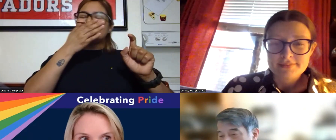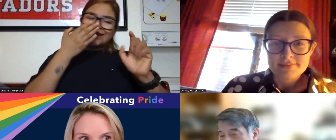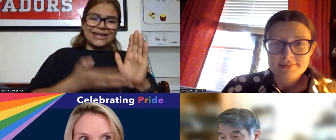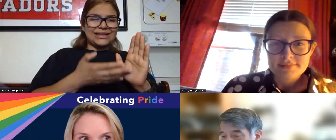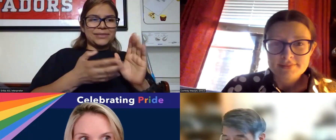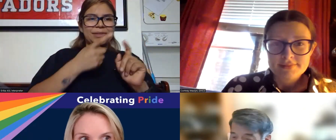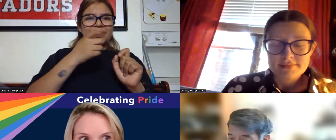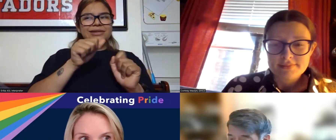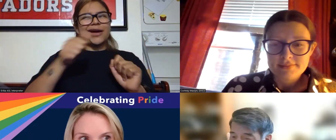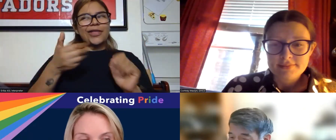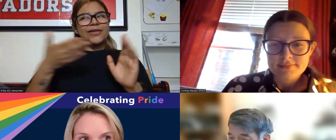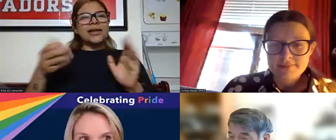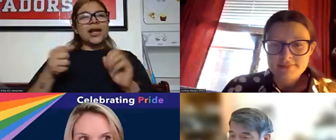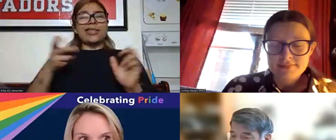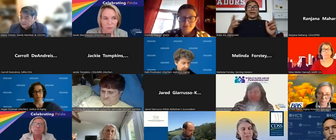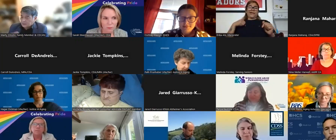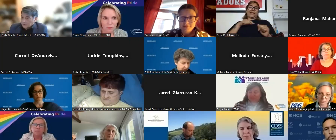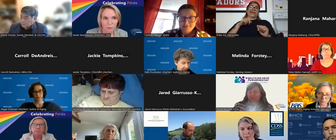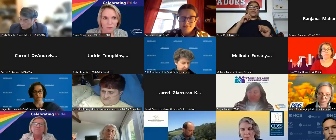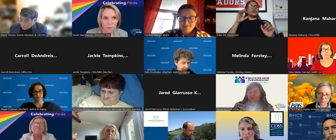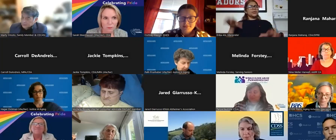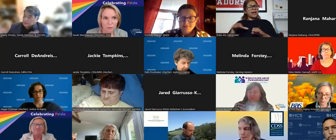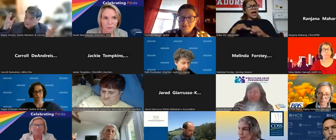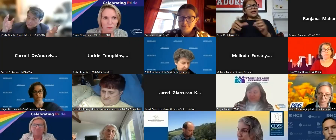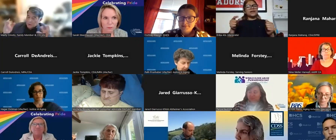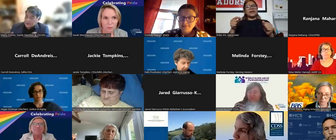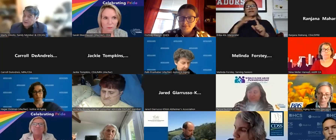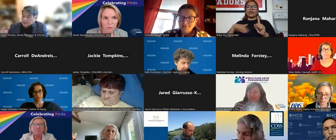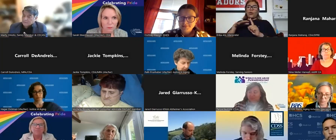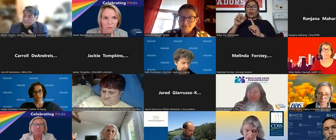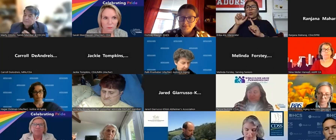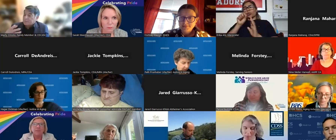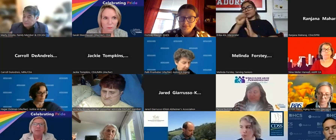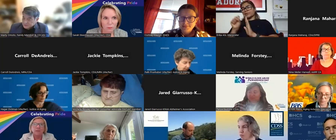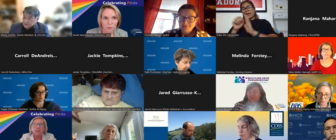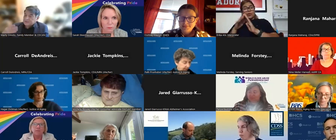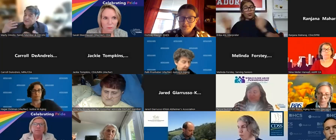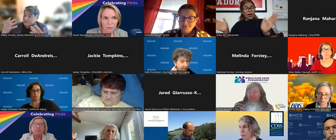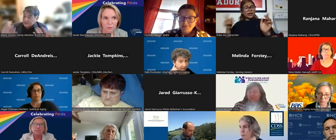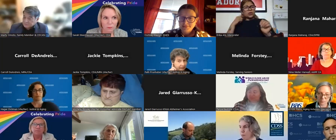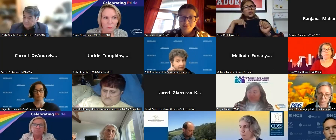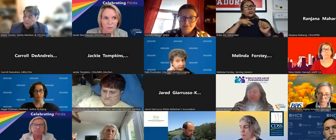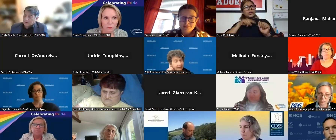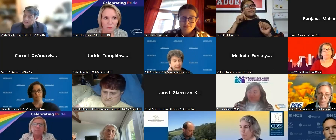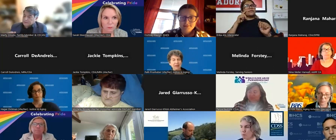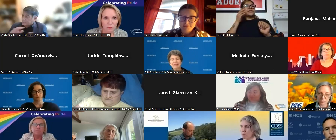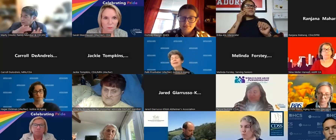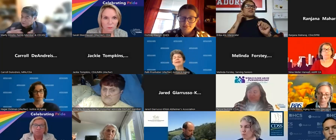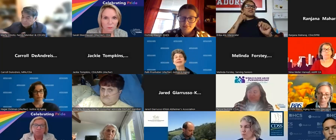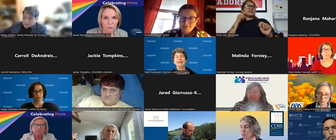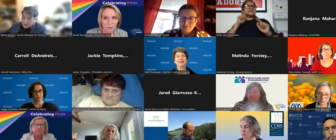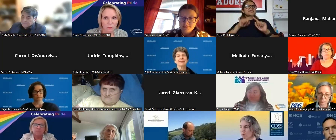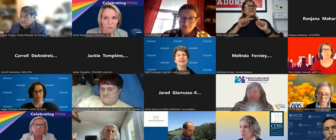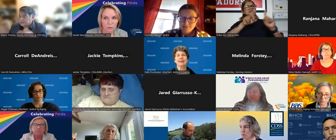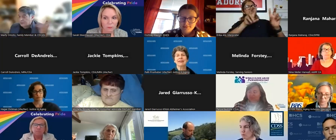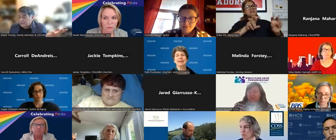because a lot of us who have been active in, whether locally or statewide, we've been through studies and things before, and people might